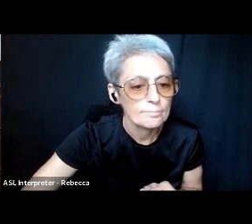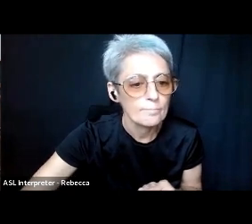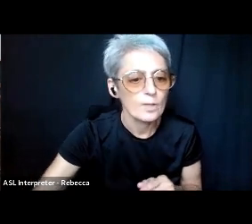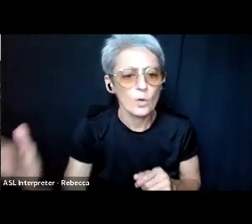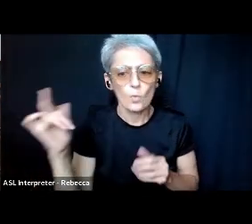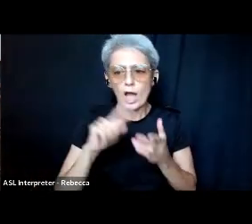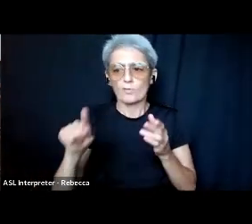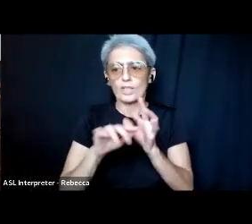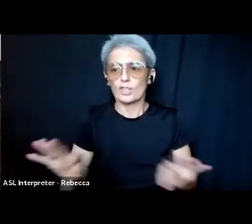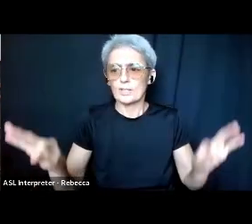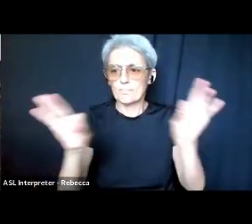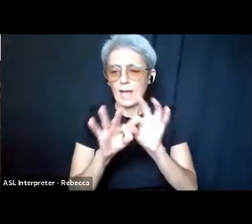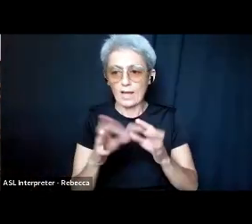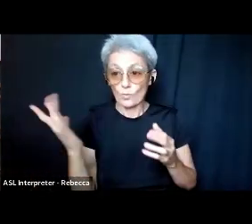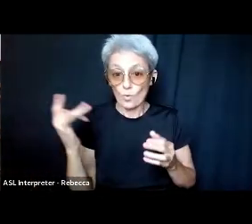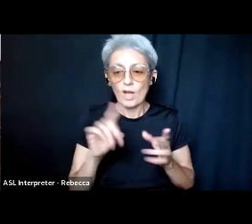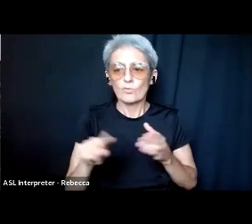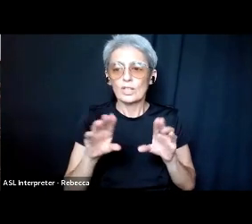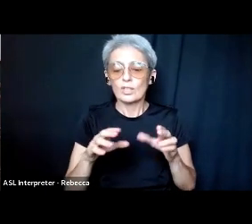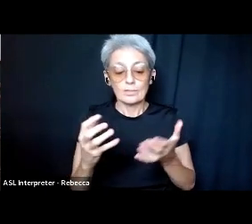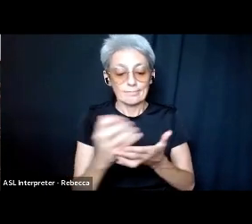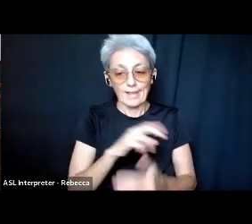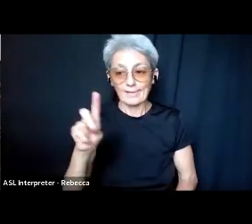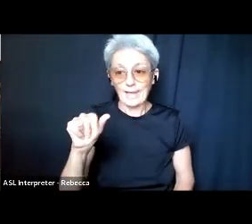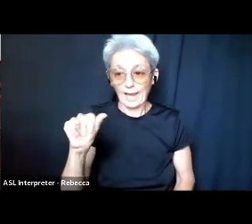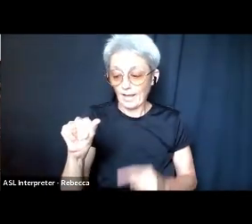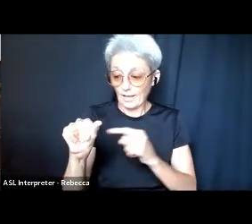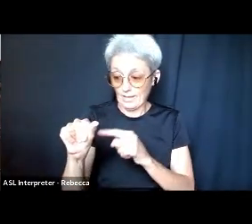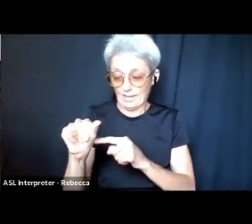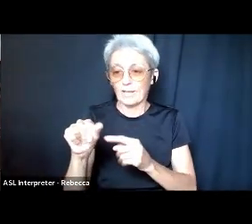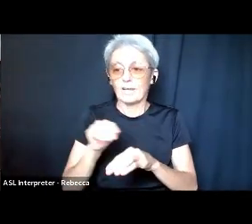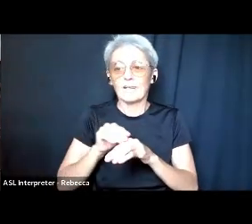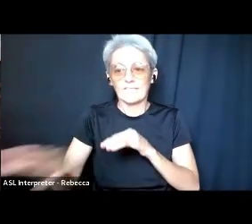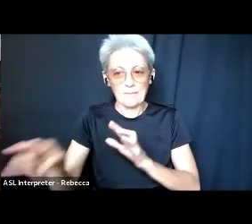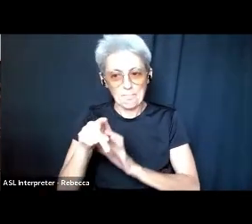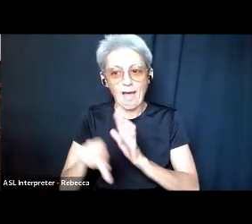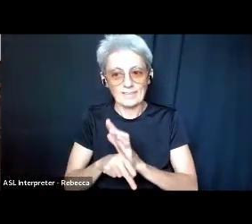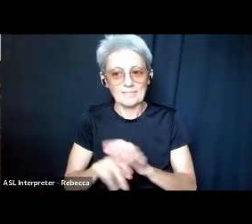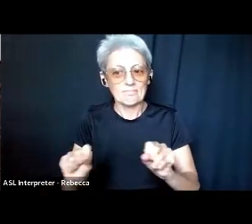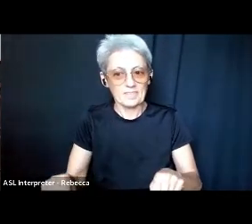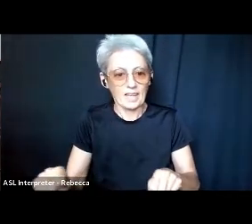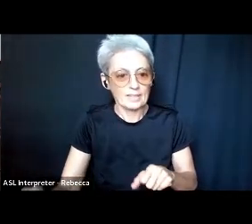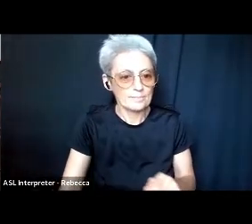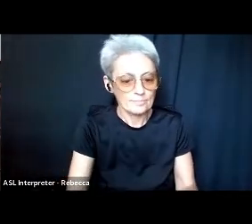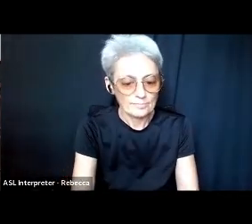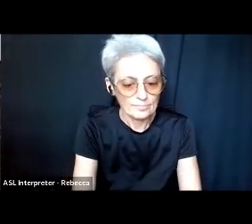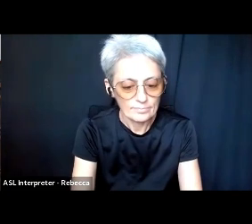research provides the data that can be used to shape policy, and that can be used then to